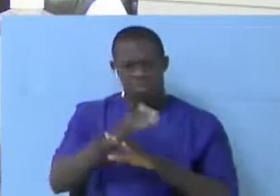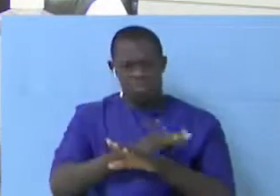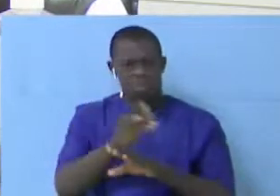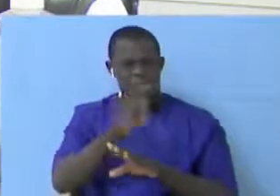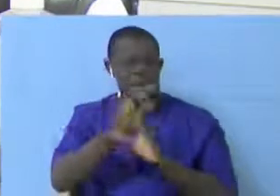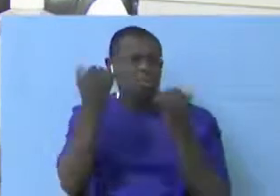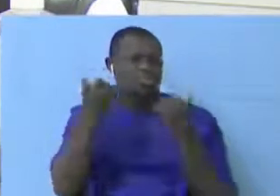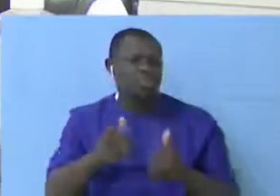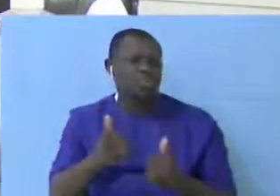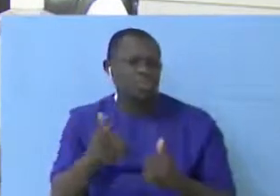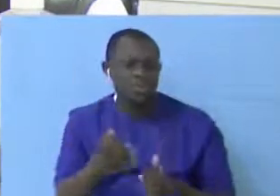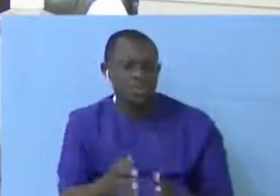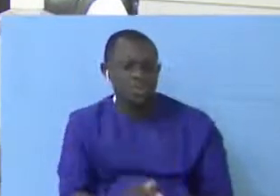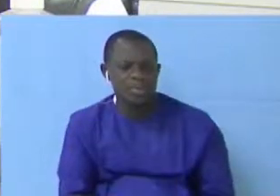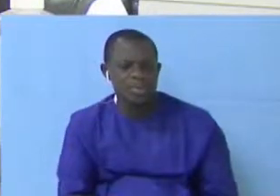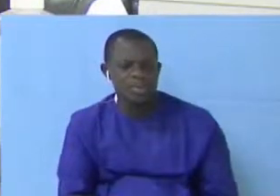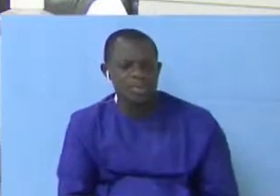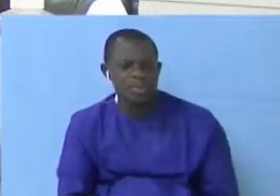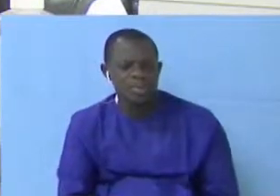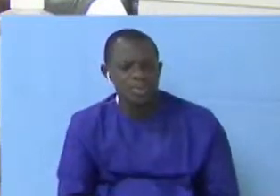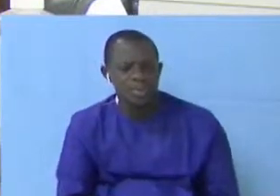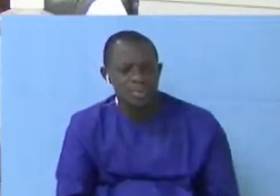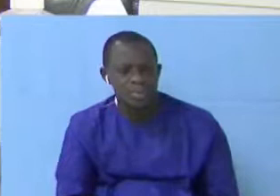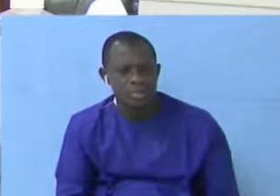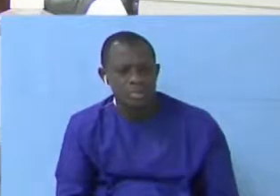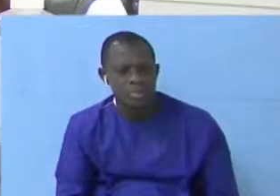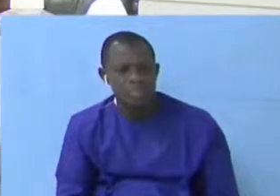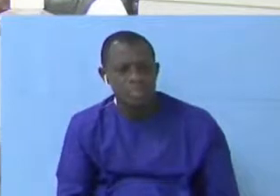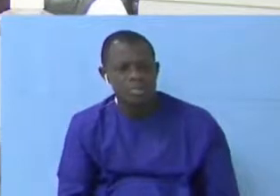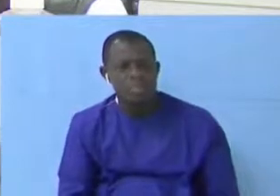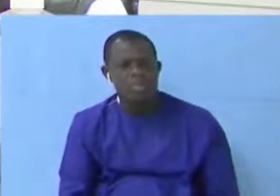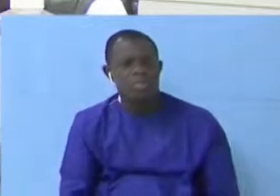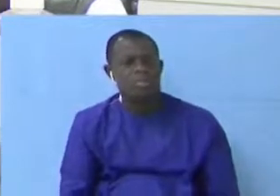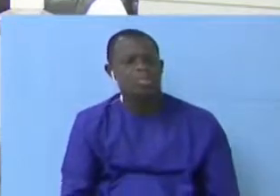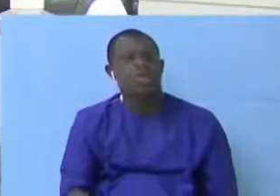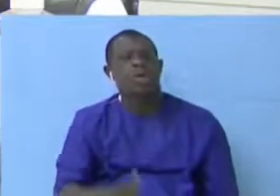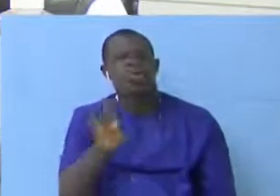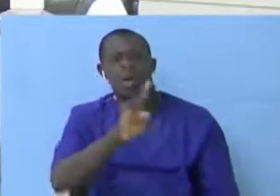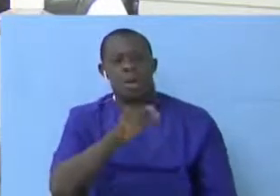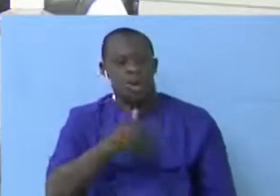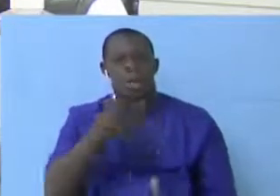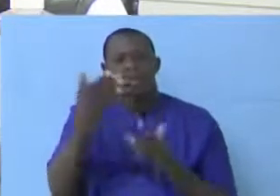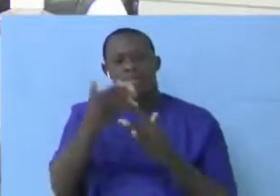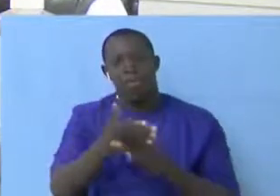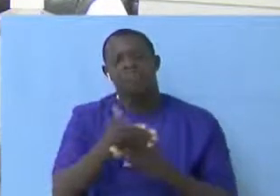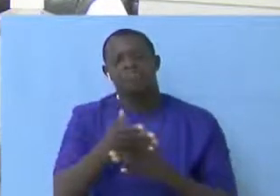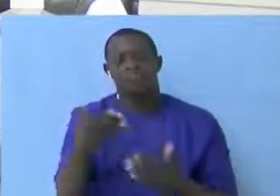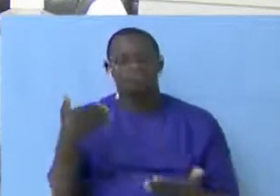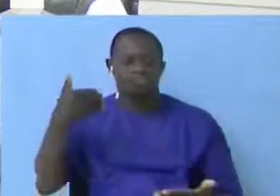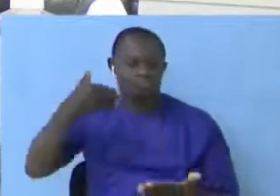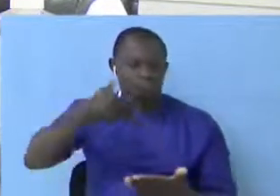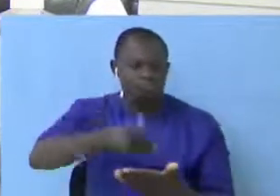it was very speculative. What I hold until I heard it at the TRRC